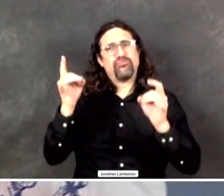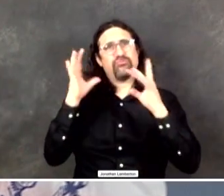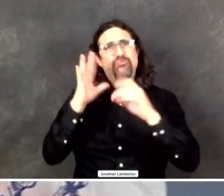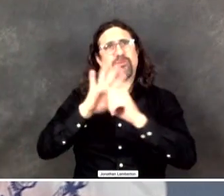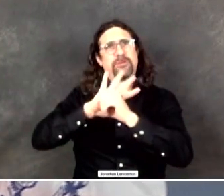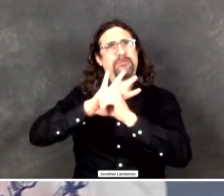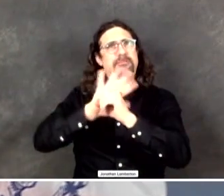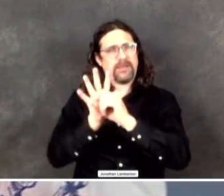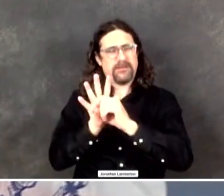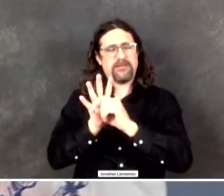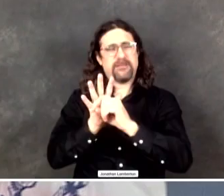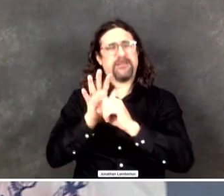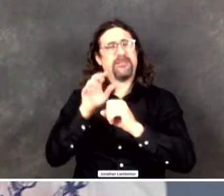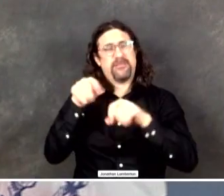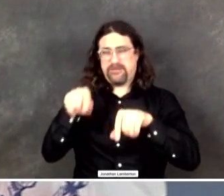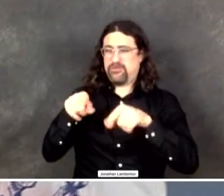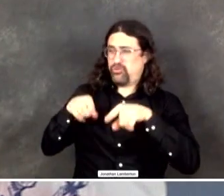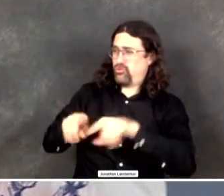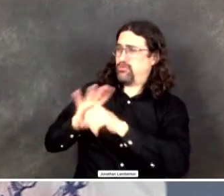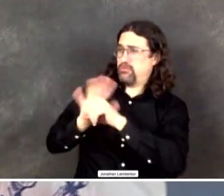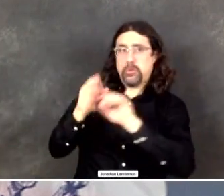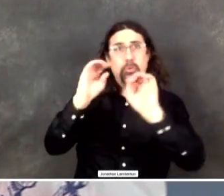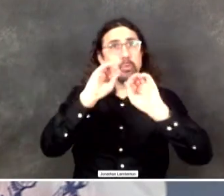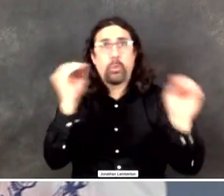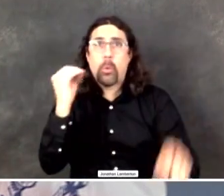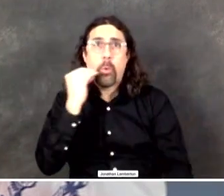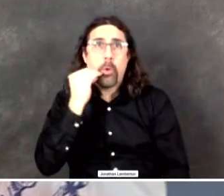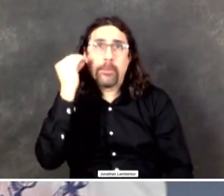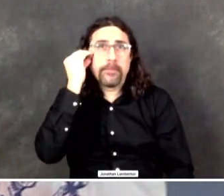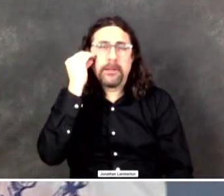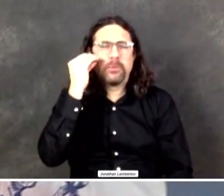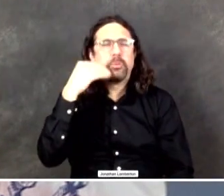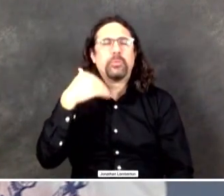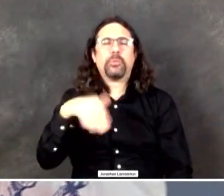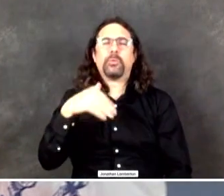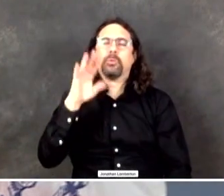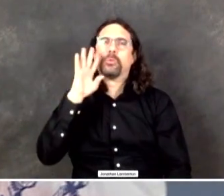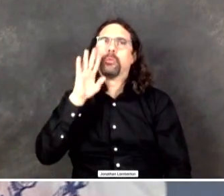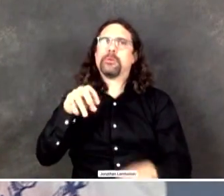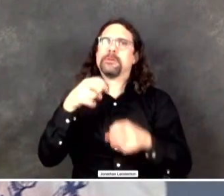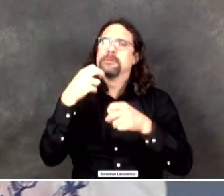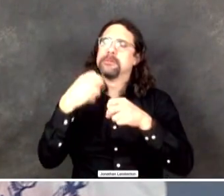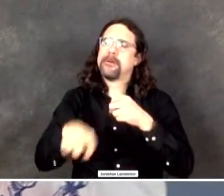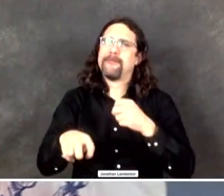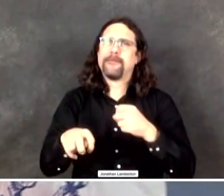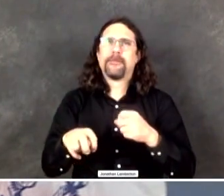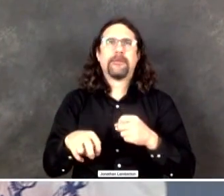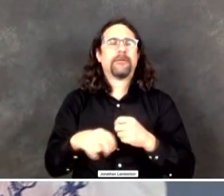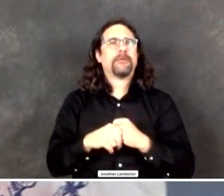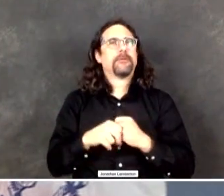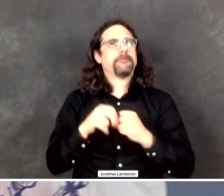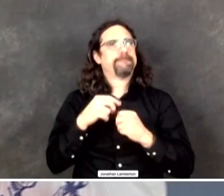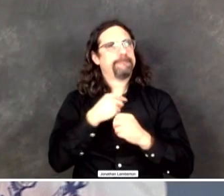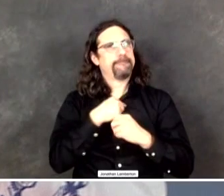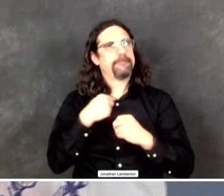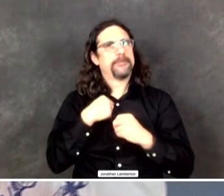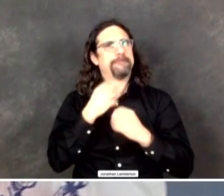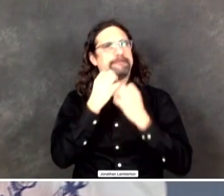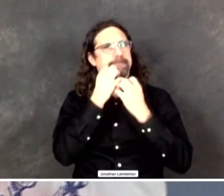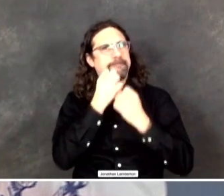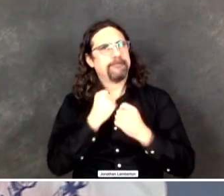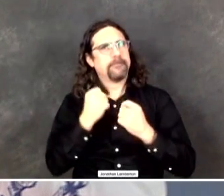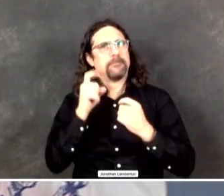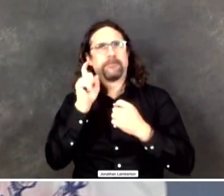want to keep people safe and healthy and make sure all the support they need is there for them. So first, I want to announce that